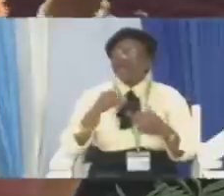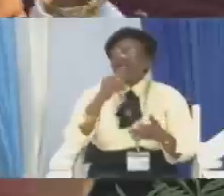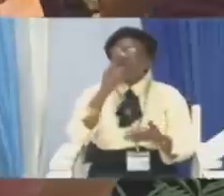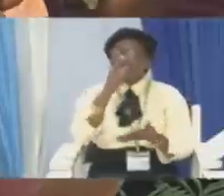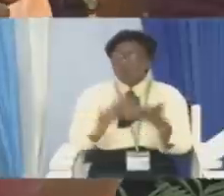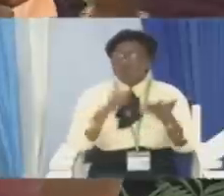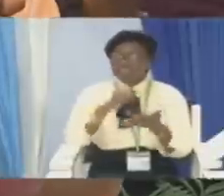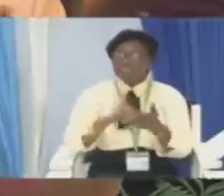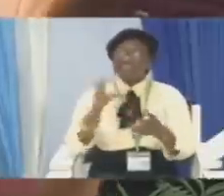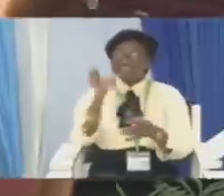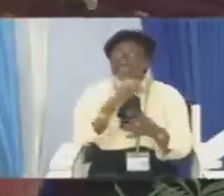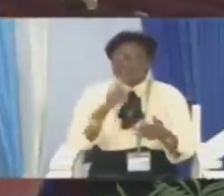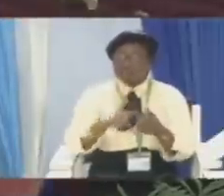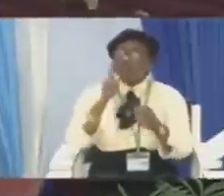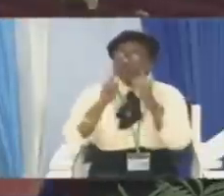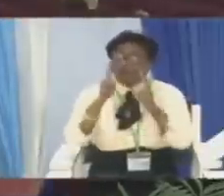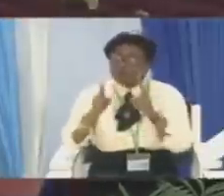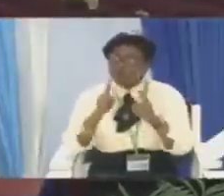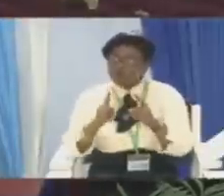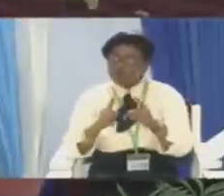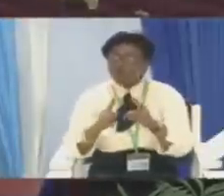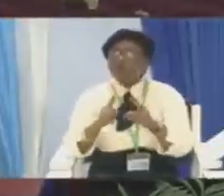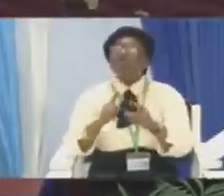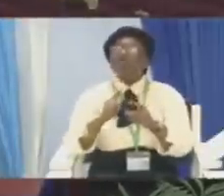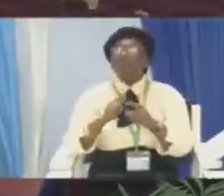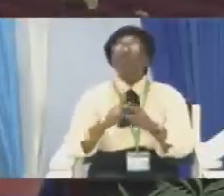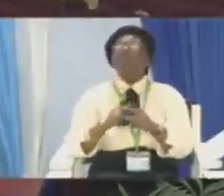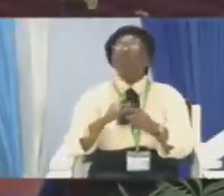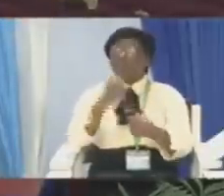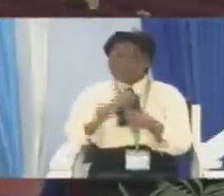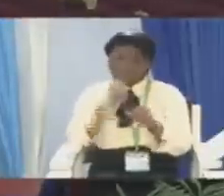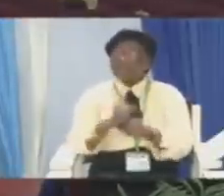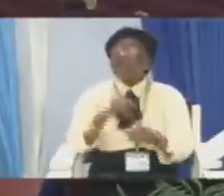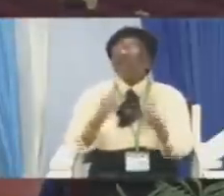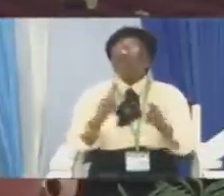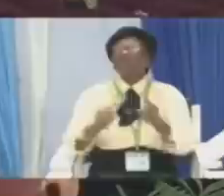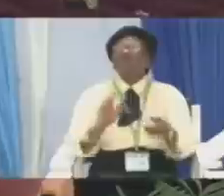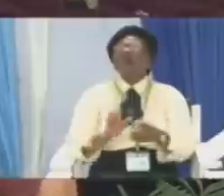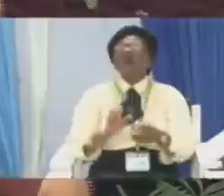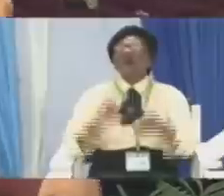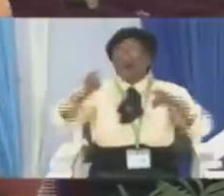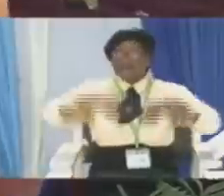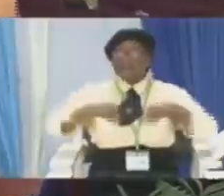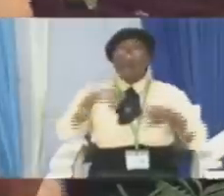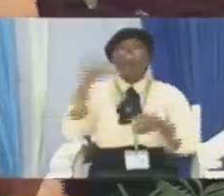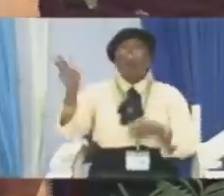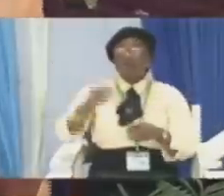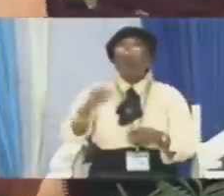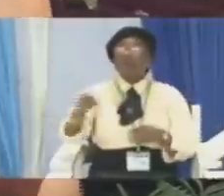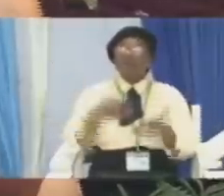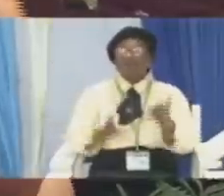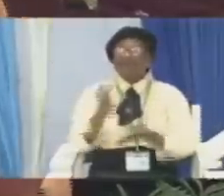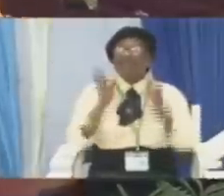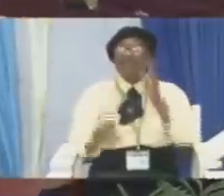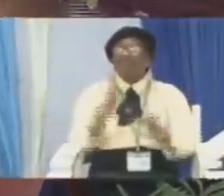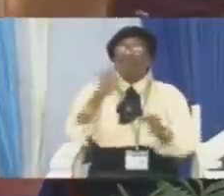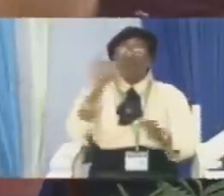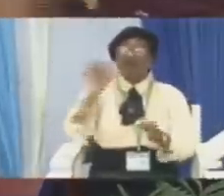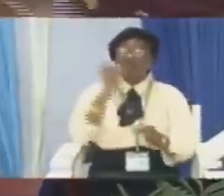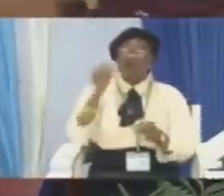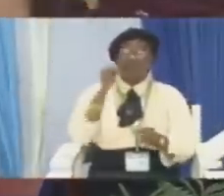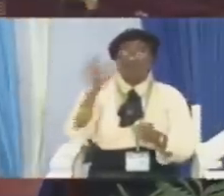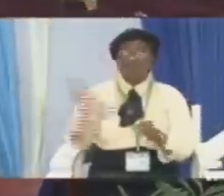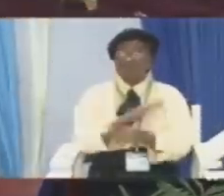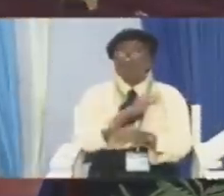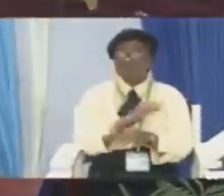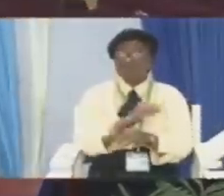takes to talk, to convince people to accept who you serve if you are not fruitful. In fact, when a